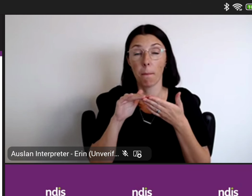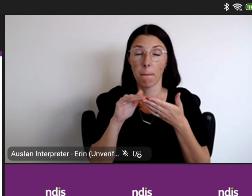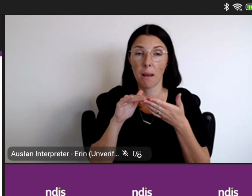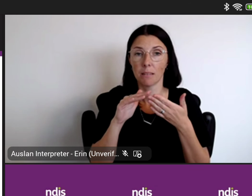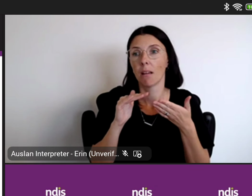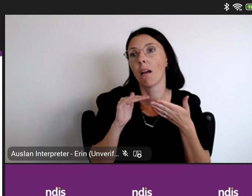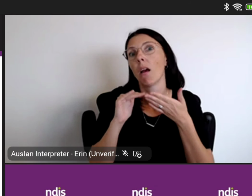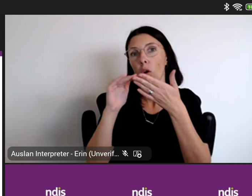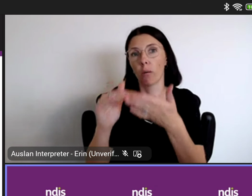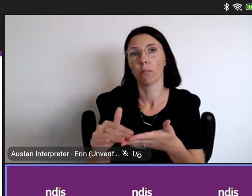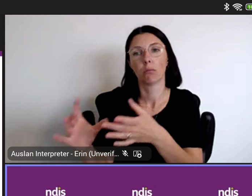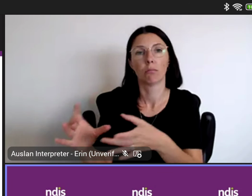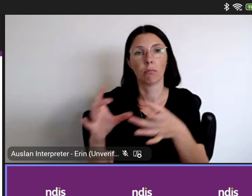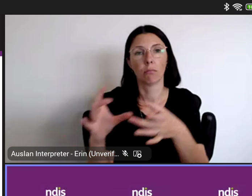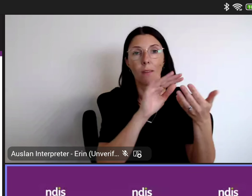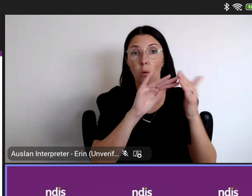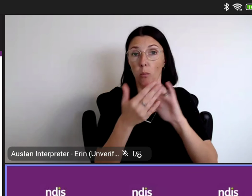us to.